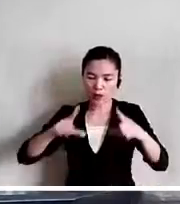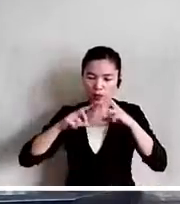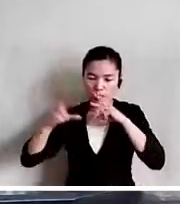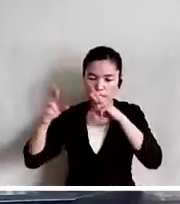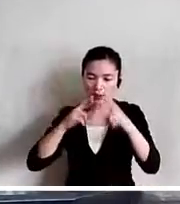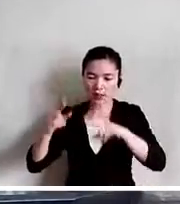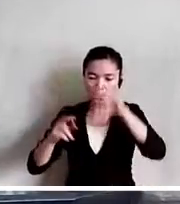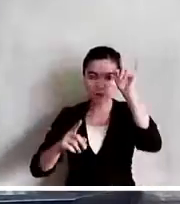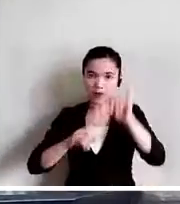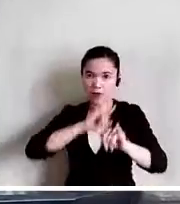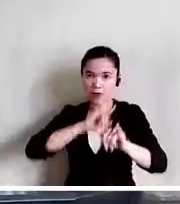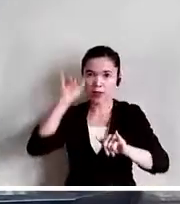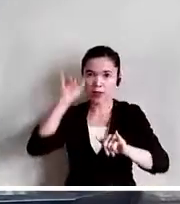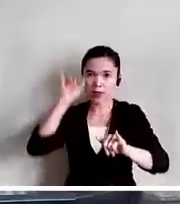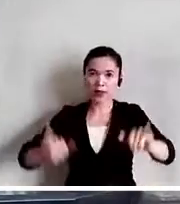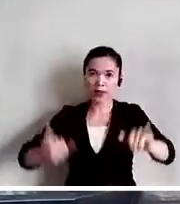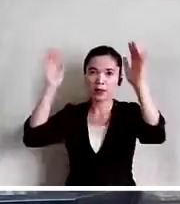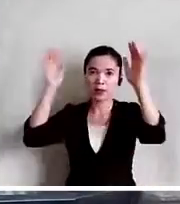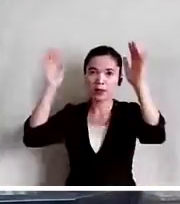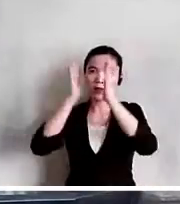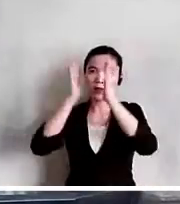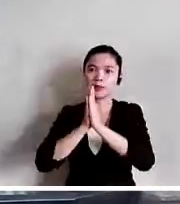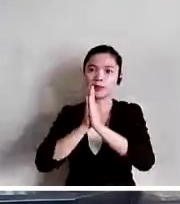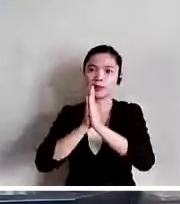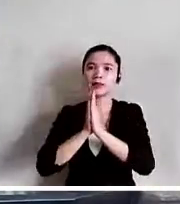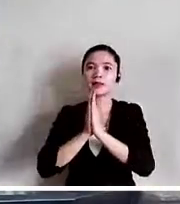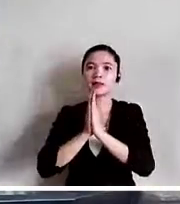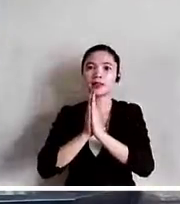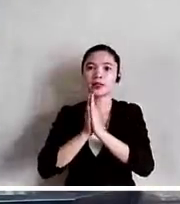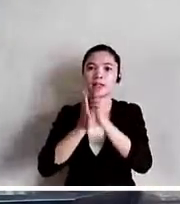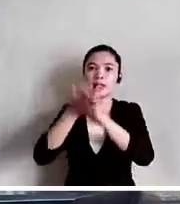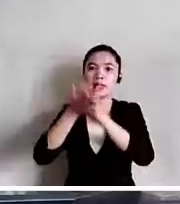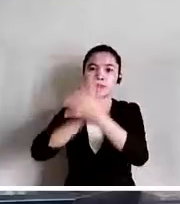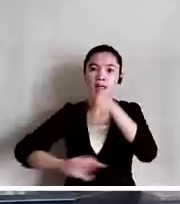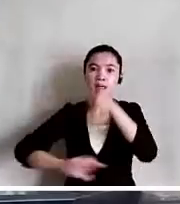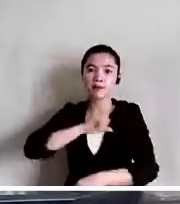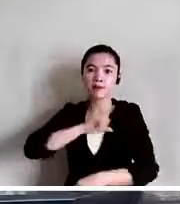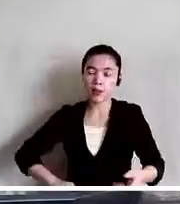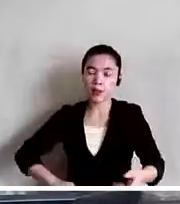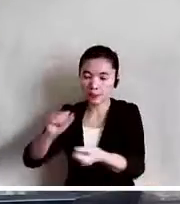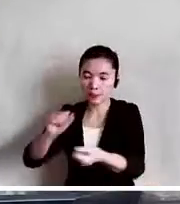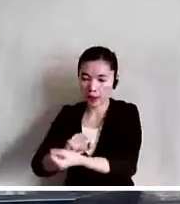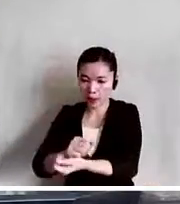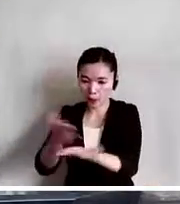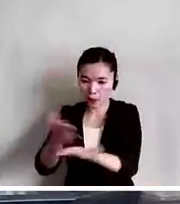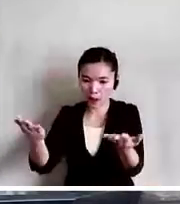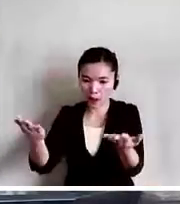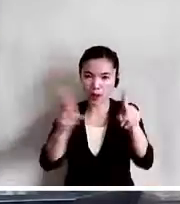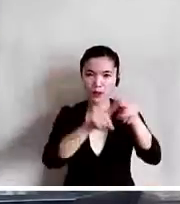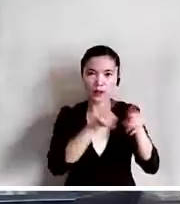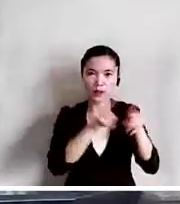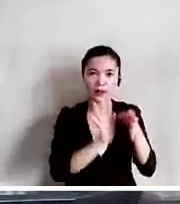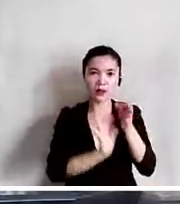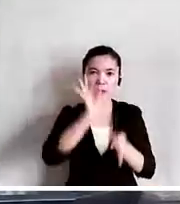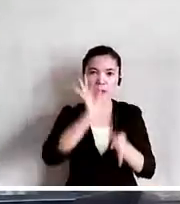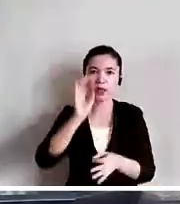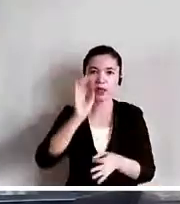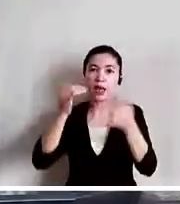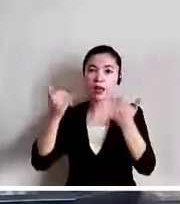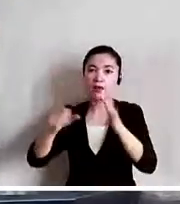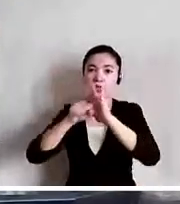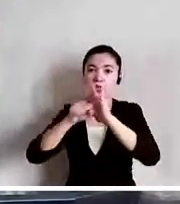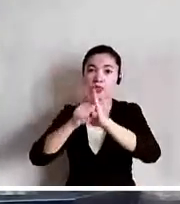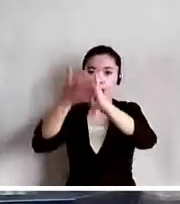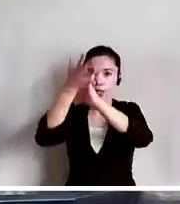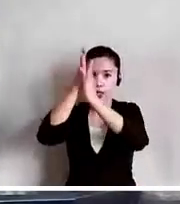reign forever and ever. Amen. The peace of the Lord be with you always. And with your spirit. Let's offer each other the